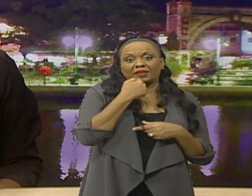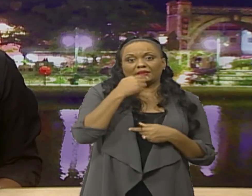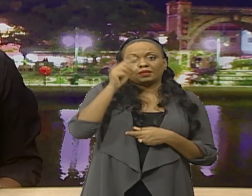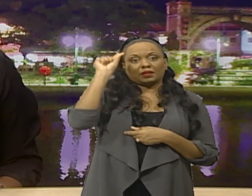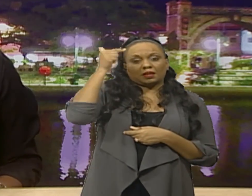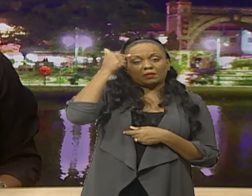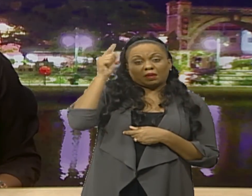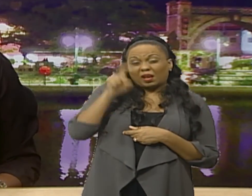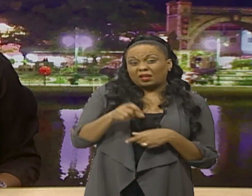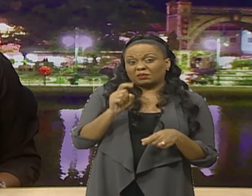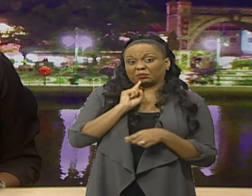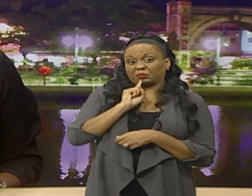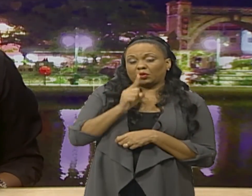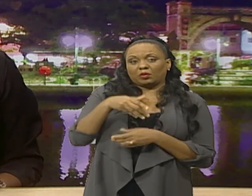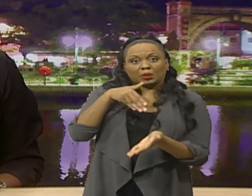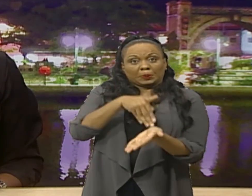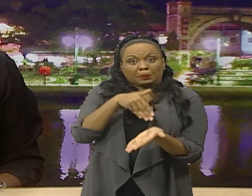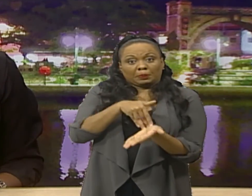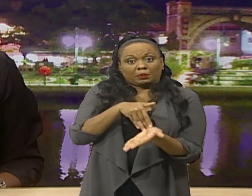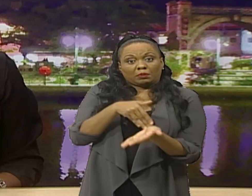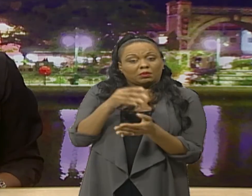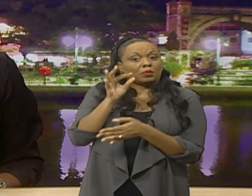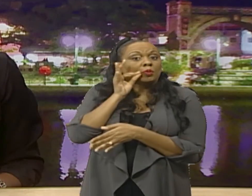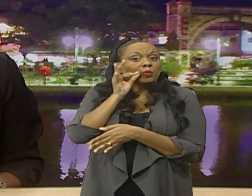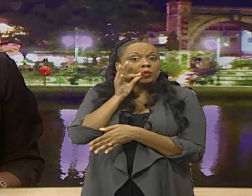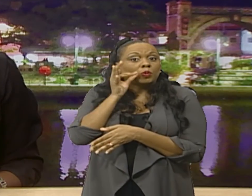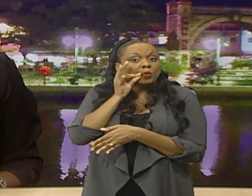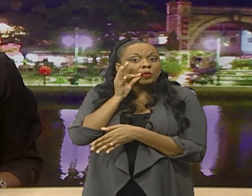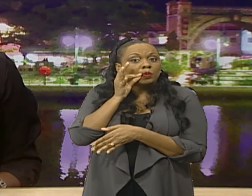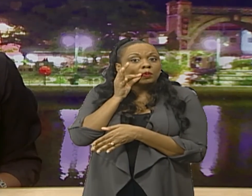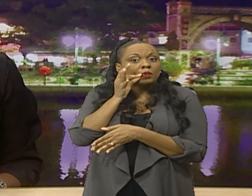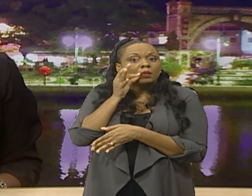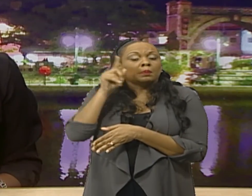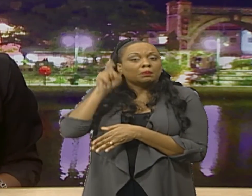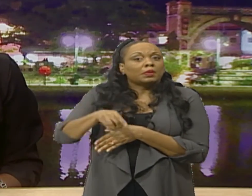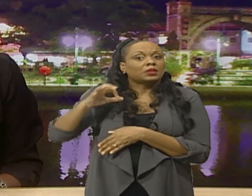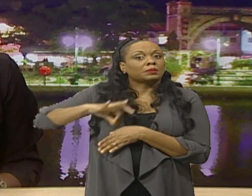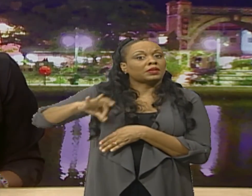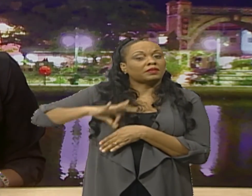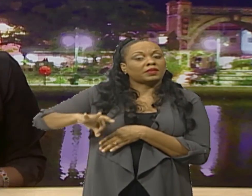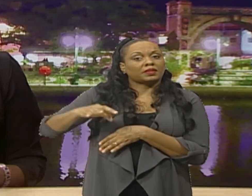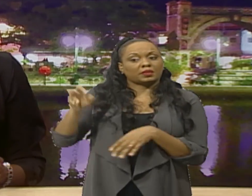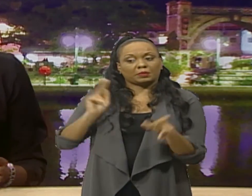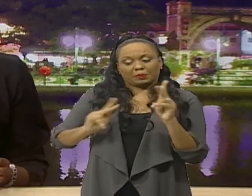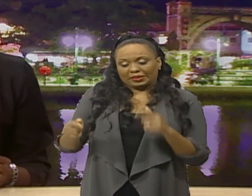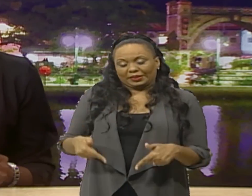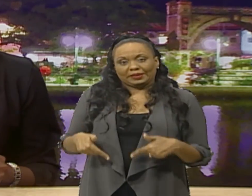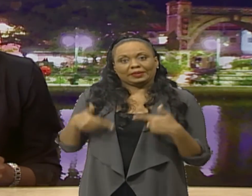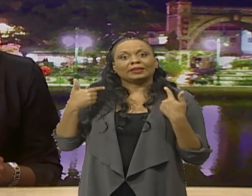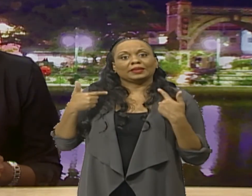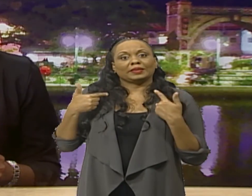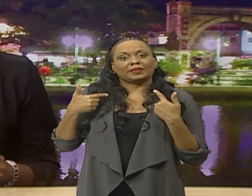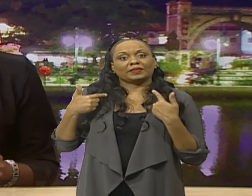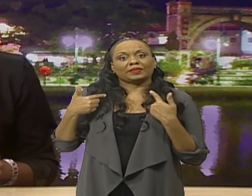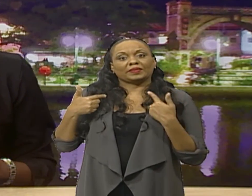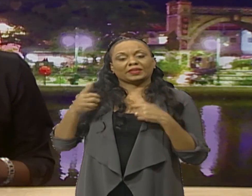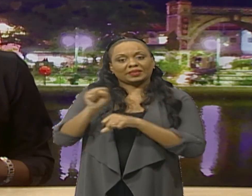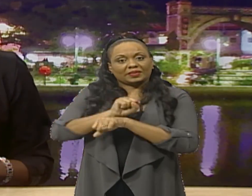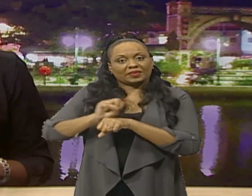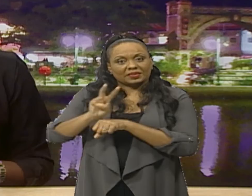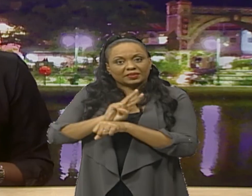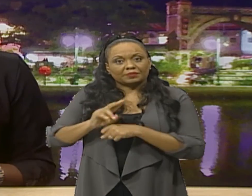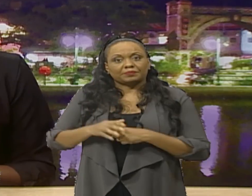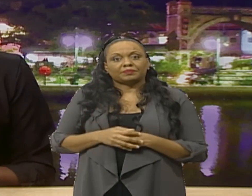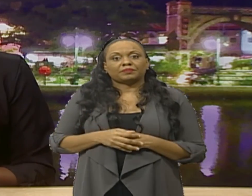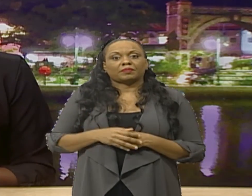already said government must ensure any medical marijuana industry benefits the citizens. Well, Canadian investors building a resort